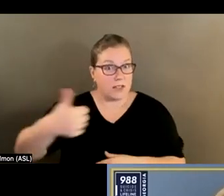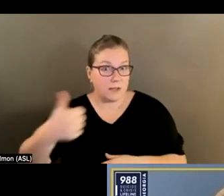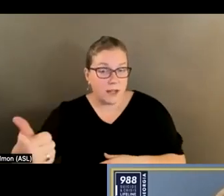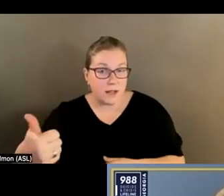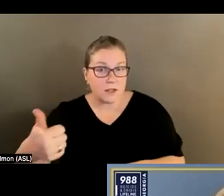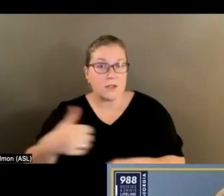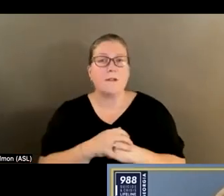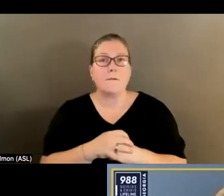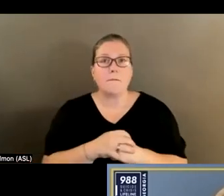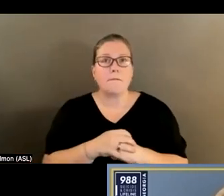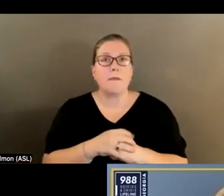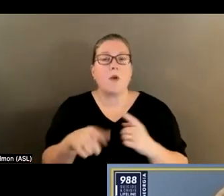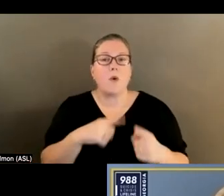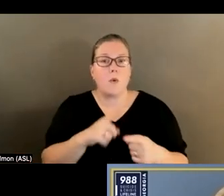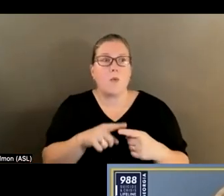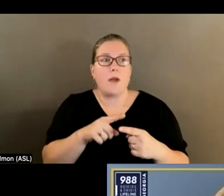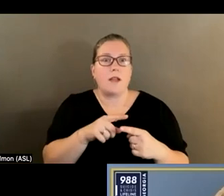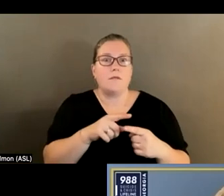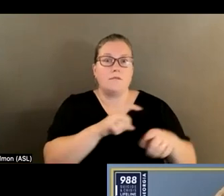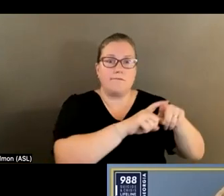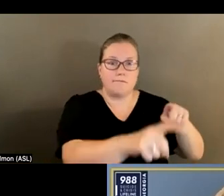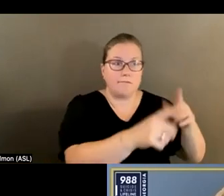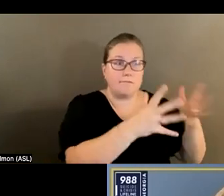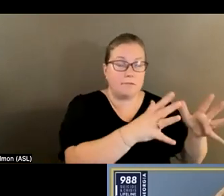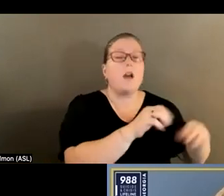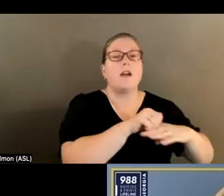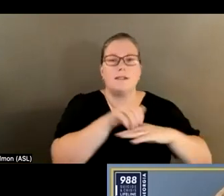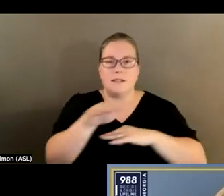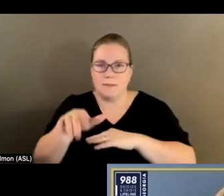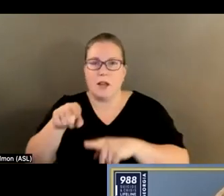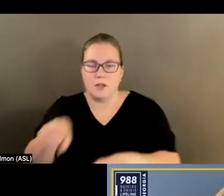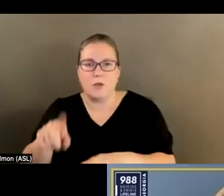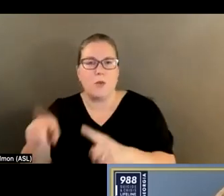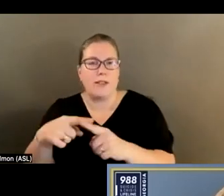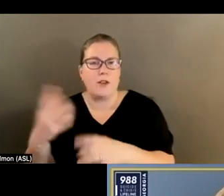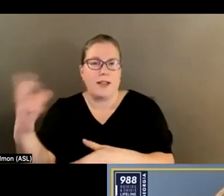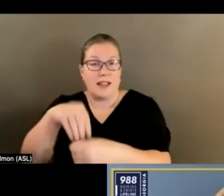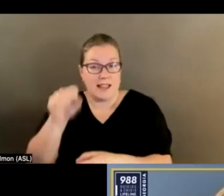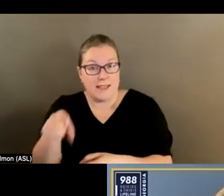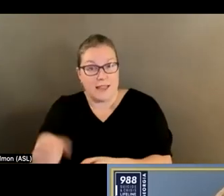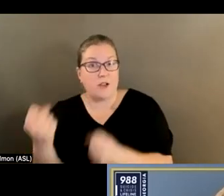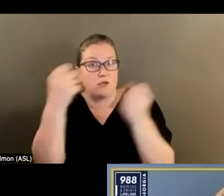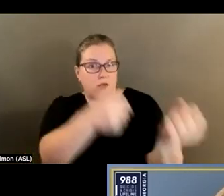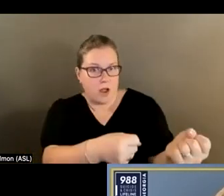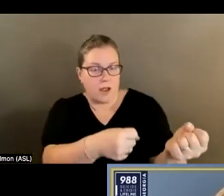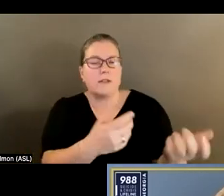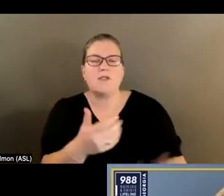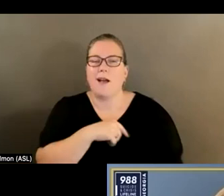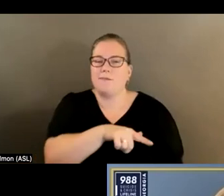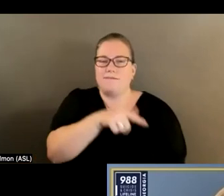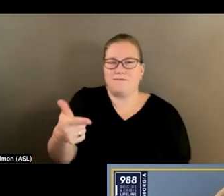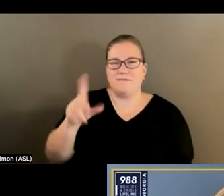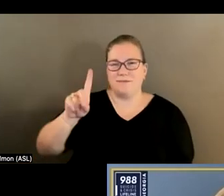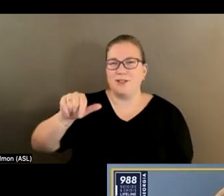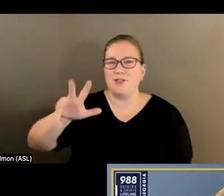when they are dispatched and engaged with somebody in the community. And so my colleague Dawn is going to field